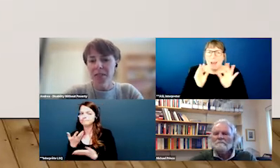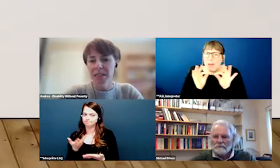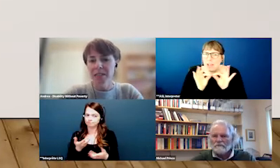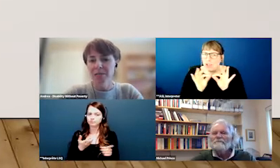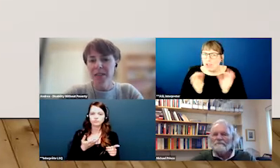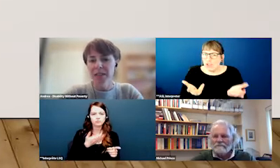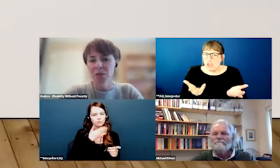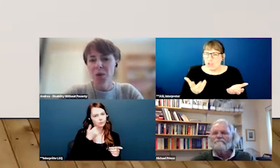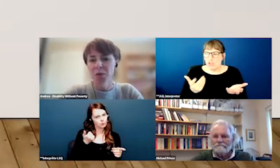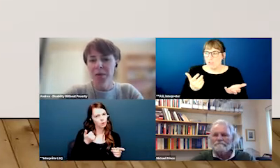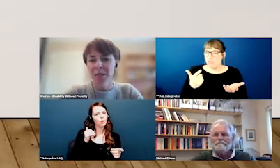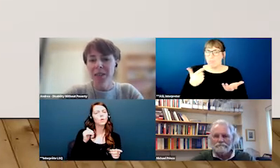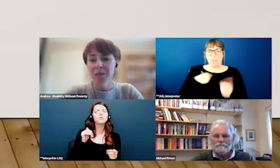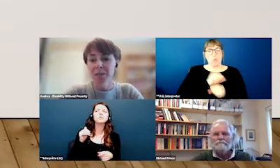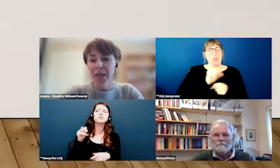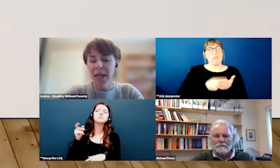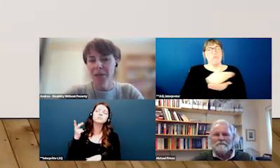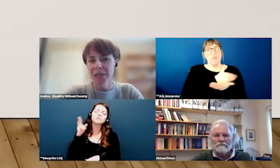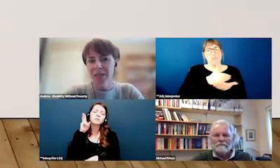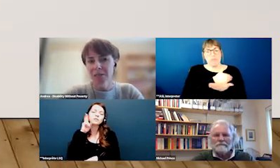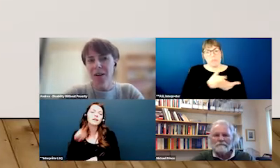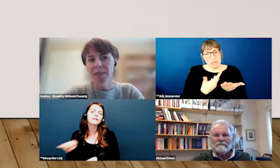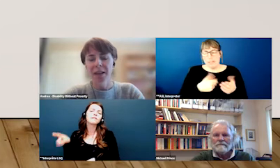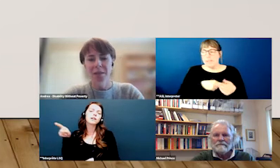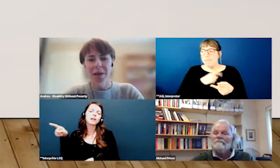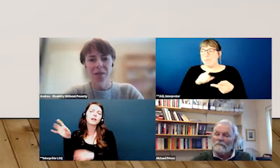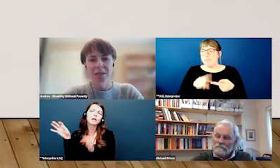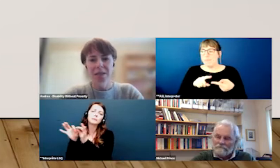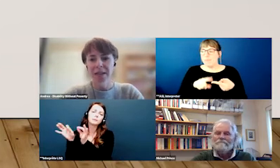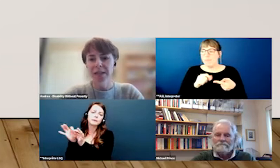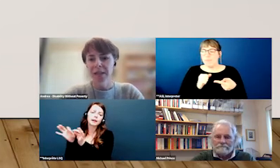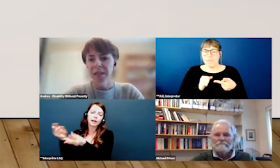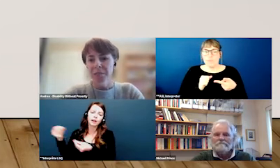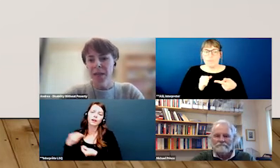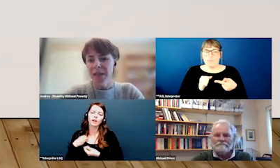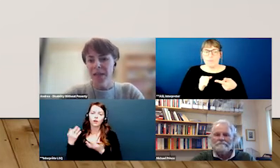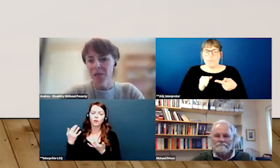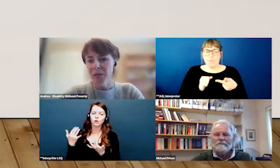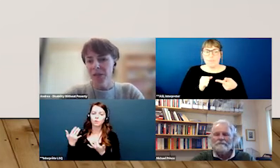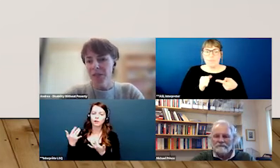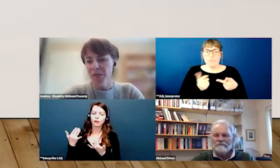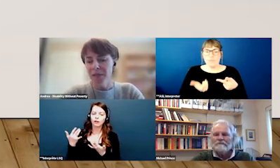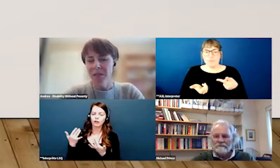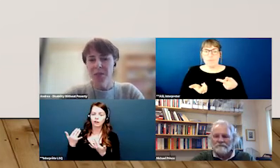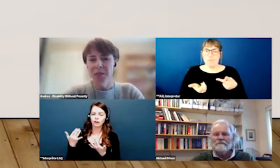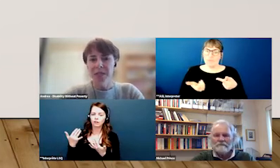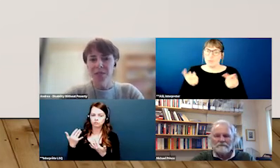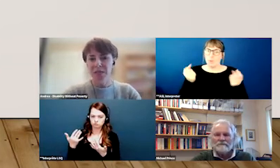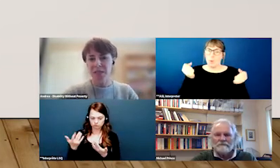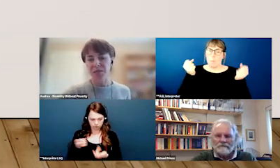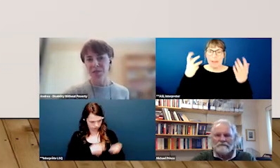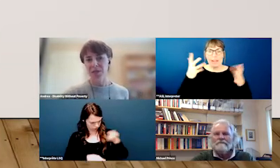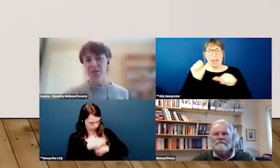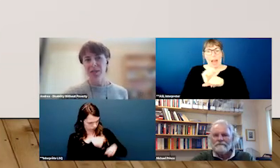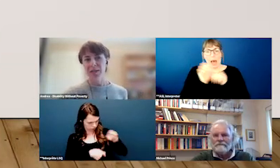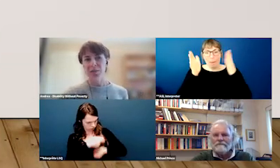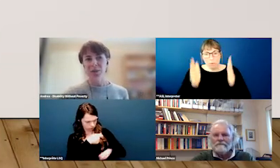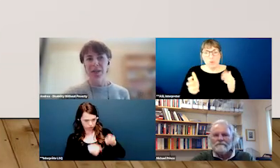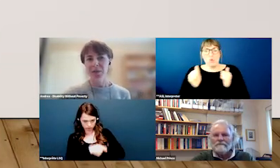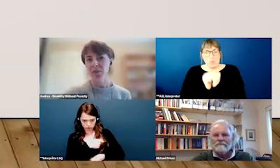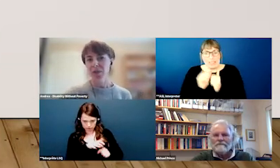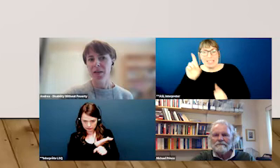we receive, and would we be able to live on the amounts that many Albertans with disabilities receive. So